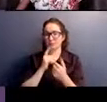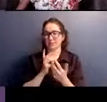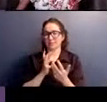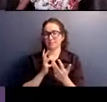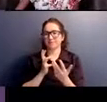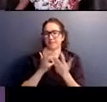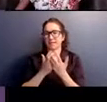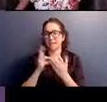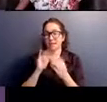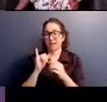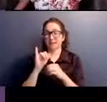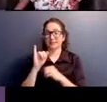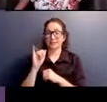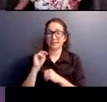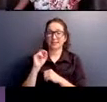as instrument charades.